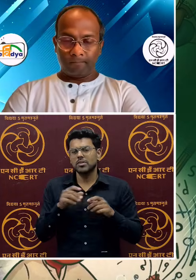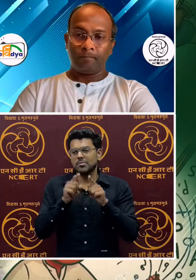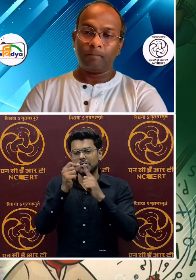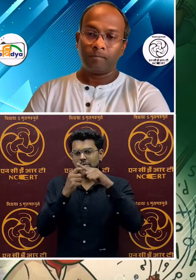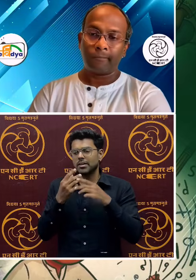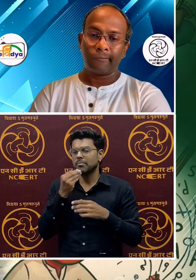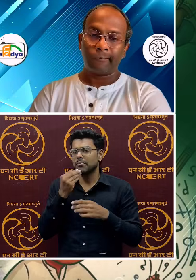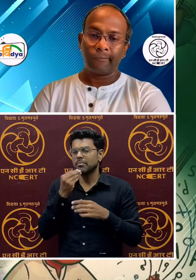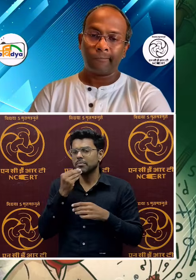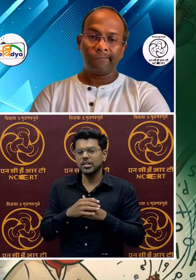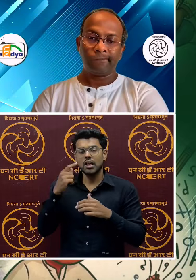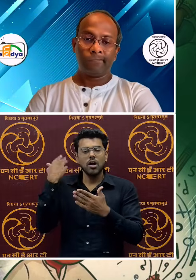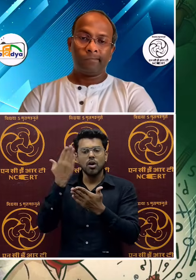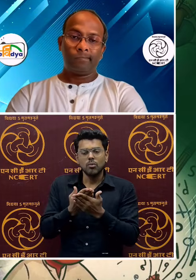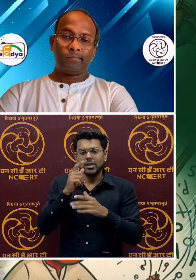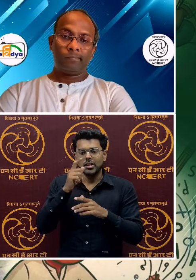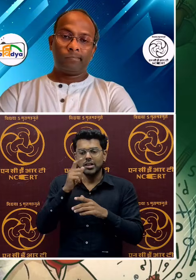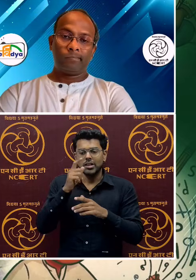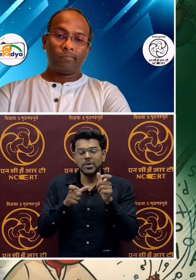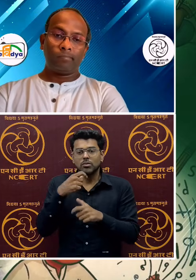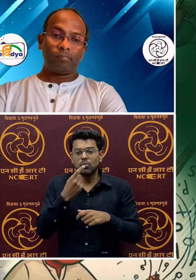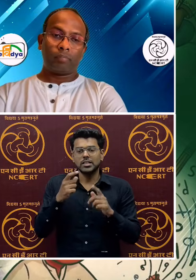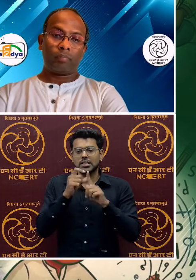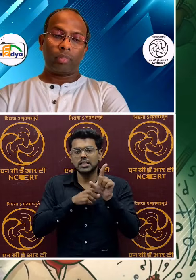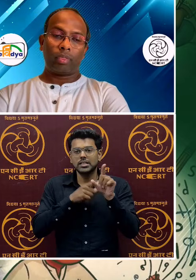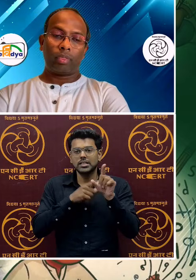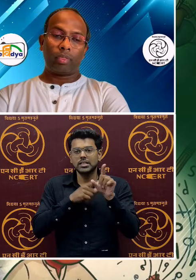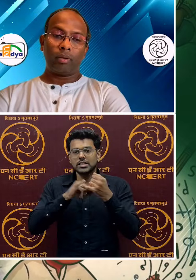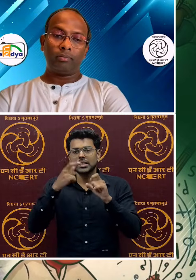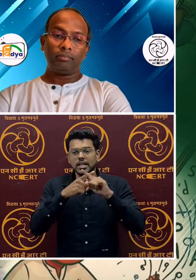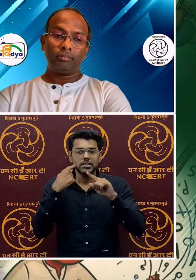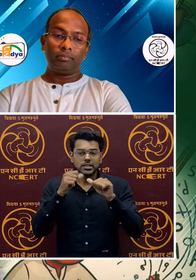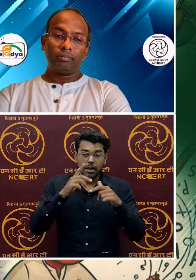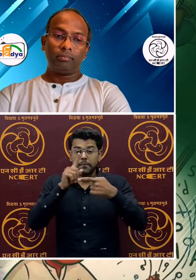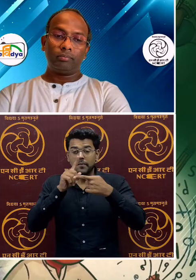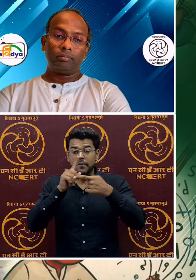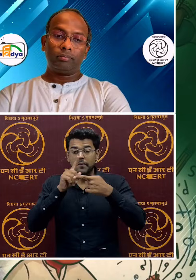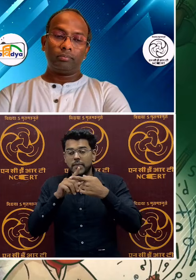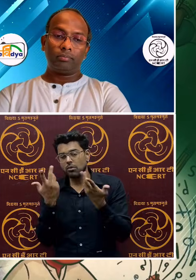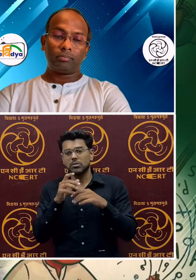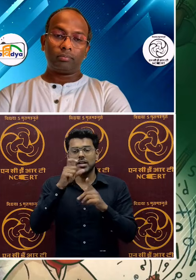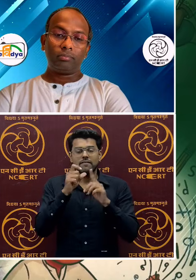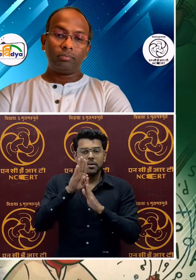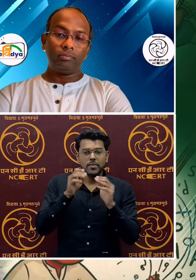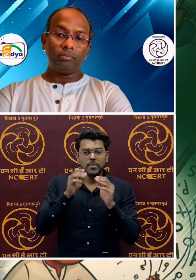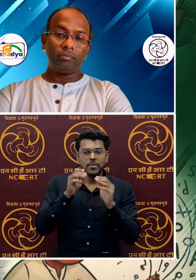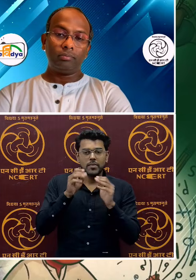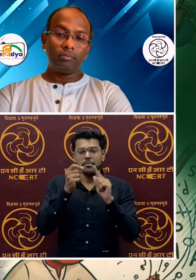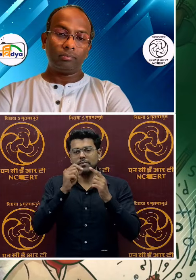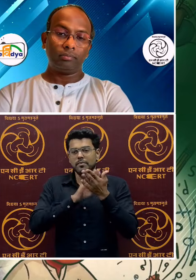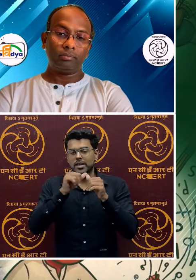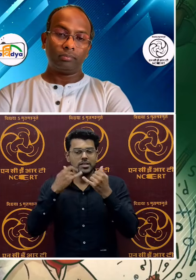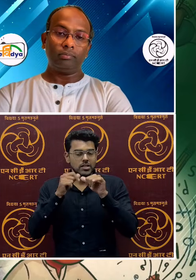you to elaborate what is the journey like of a child who's dyslexic and one who's having developmental aphasia, but one who's studying in a rural